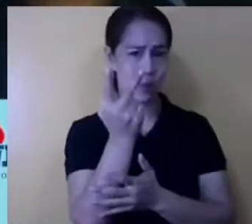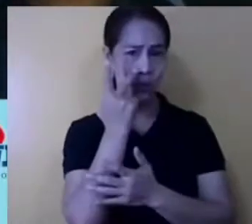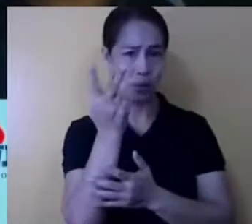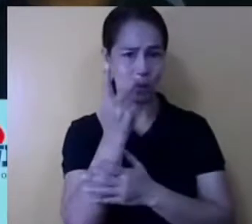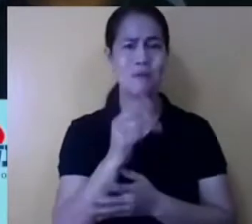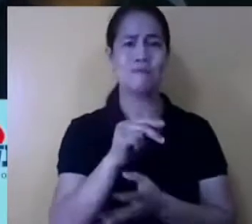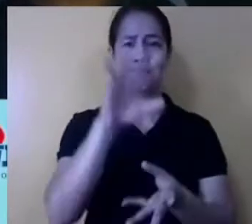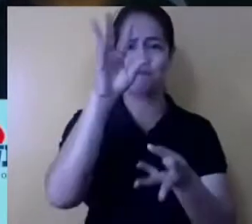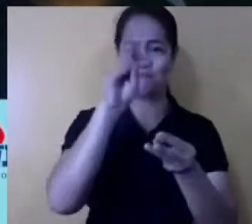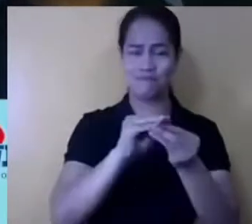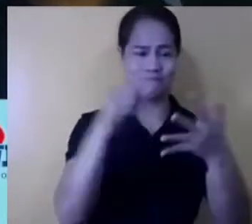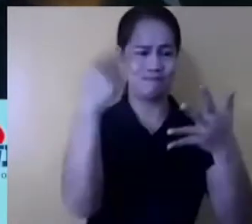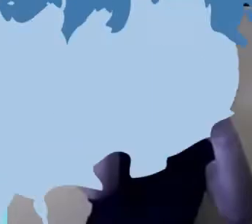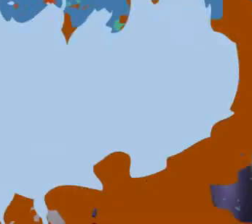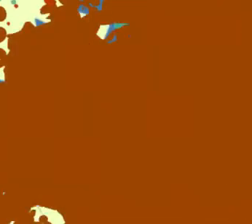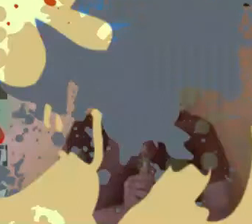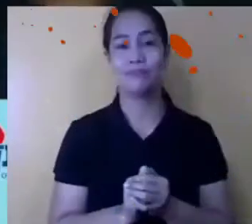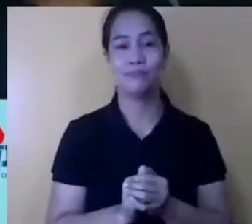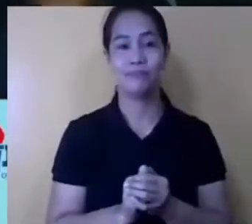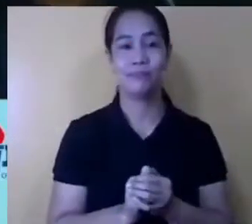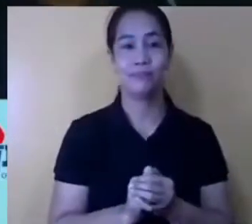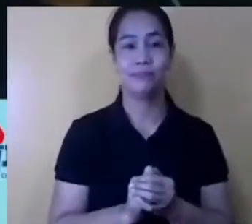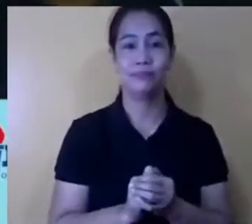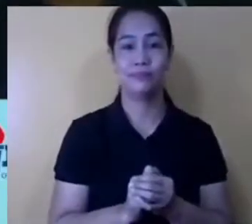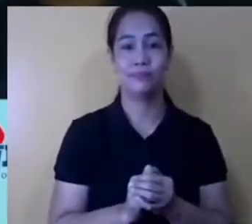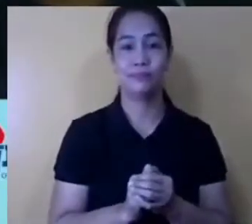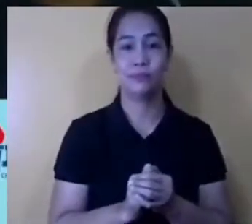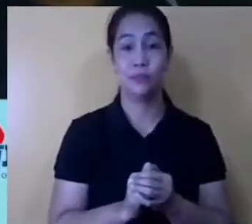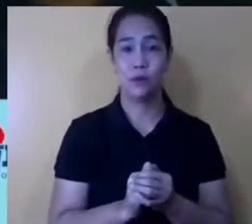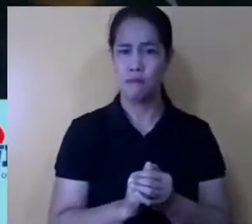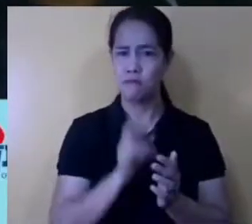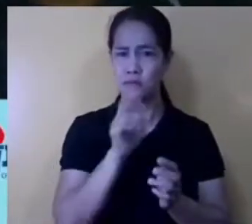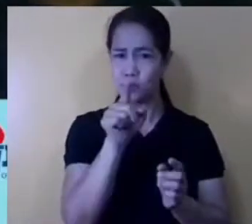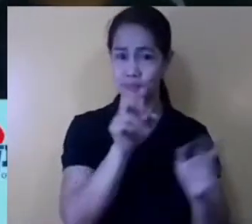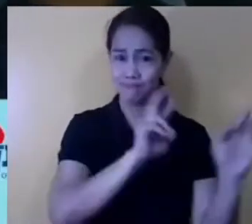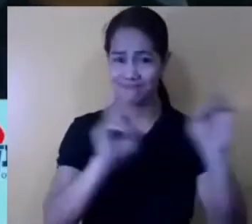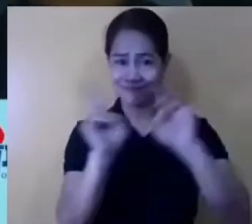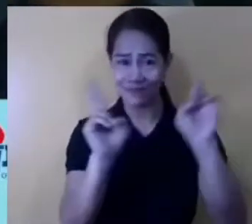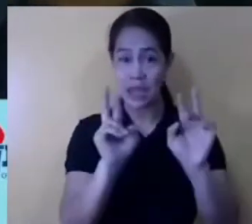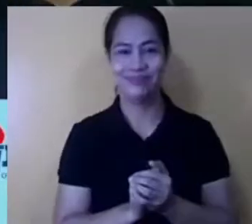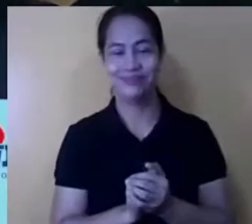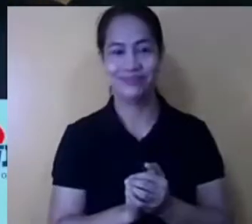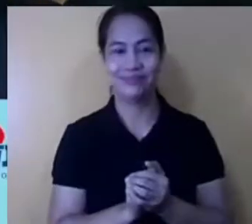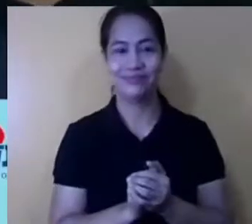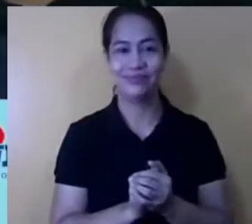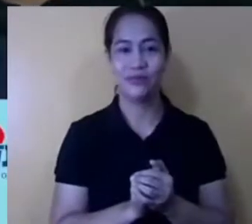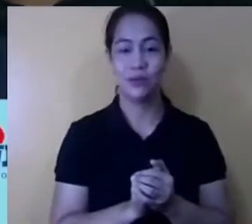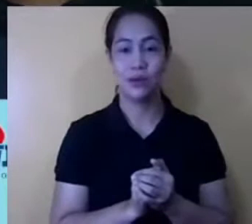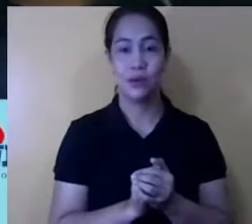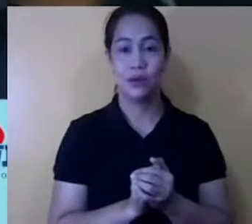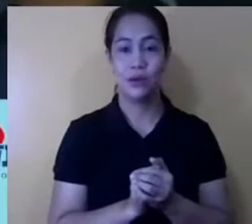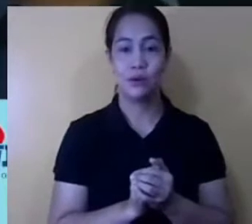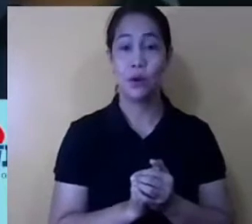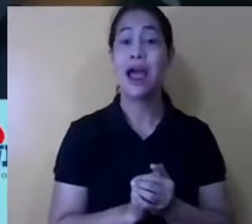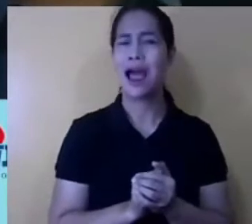for proficient teachers. Are you ready? If you are, let's proceed. I am showing on